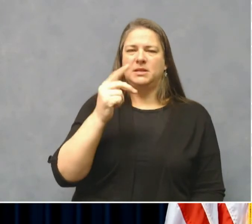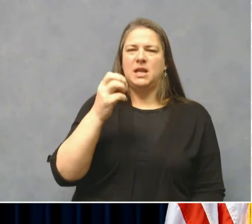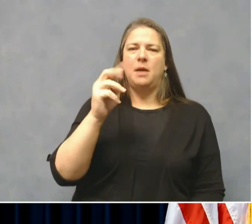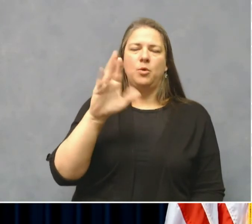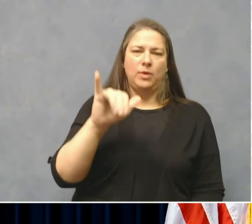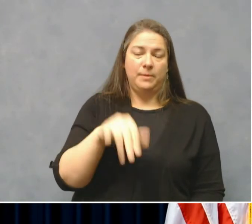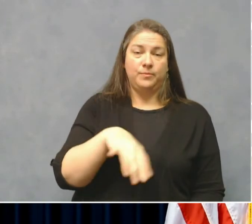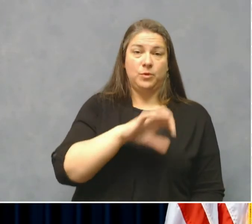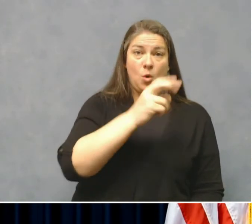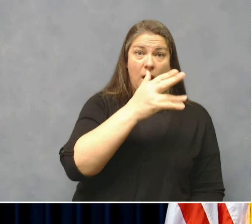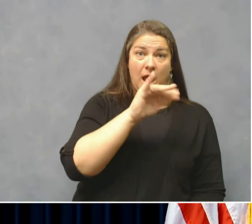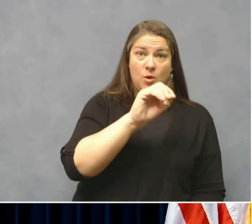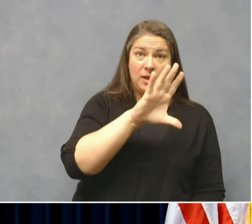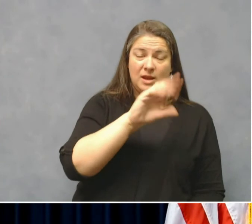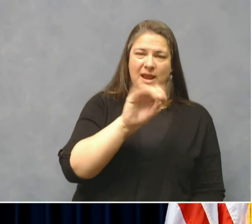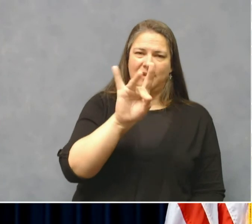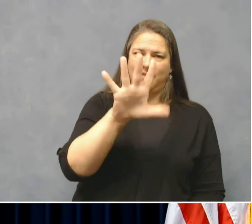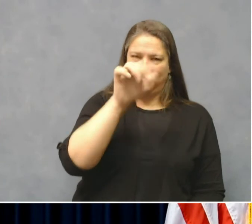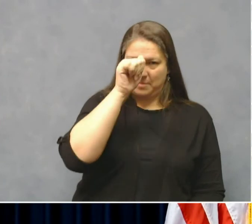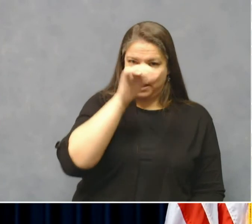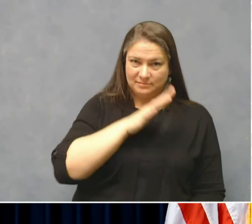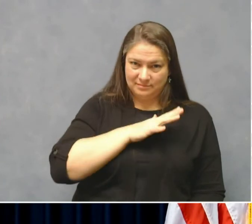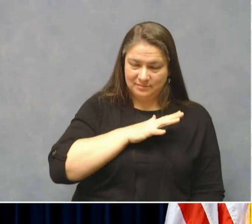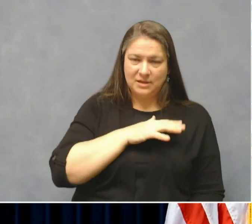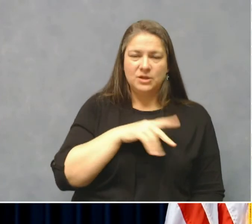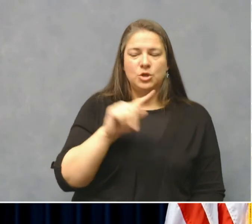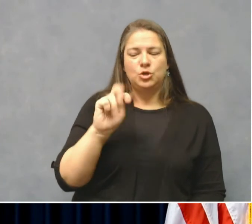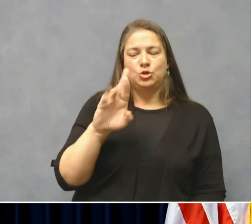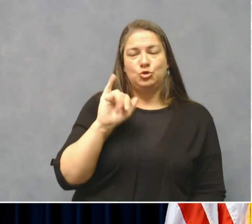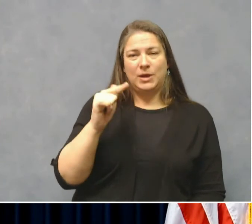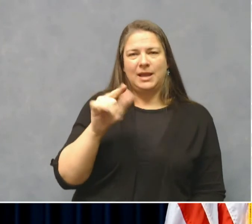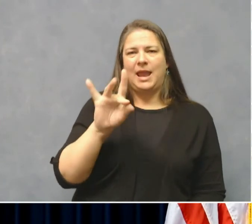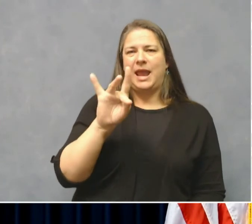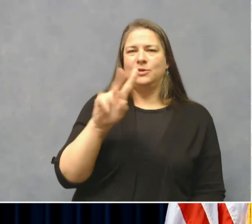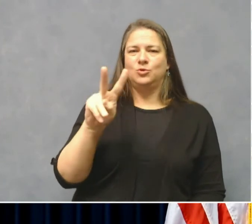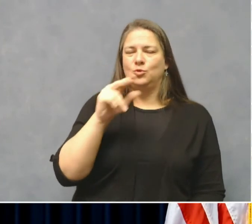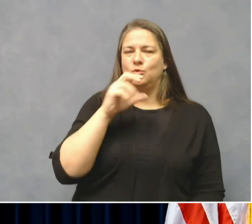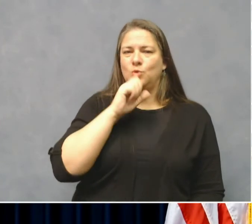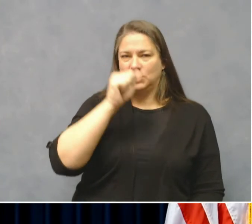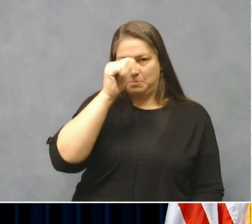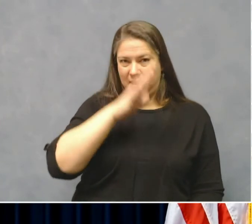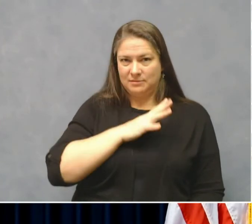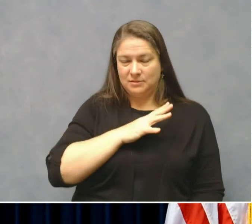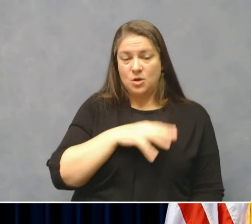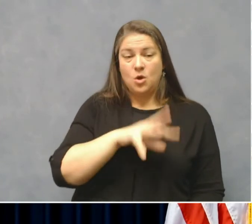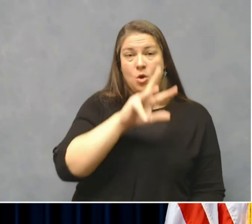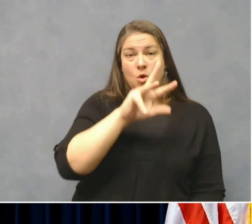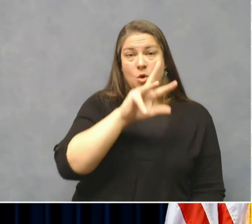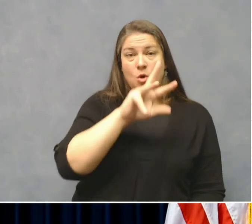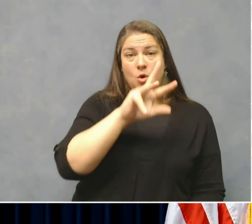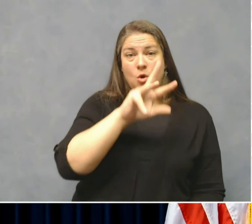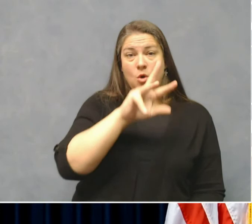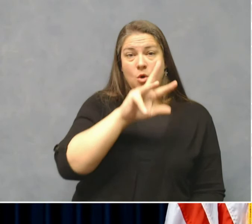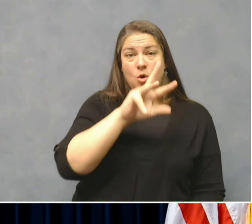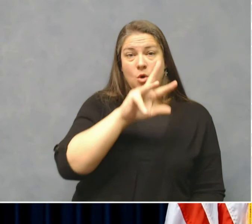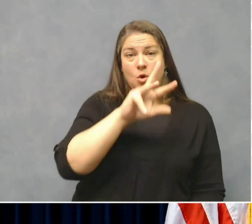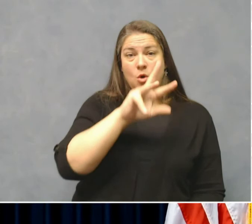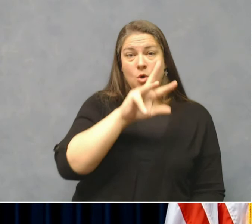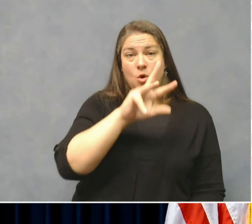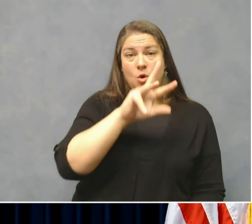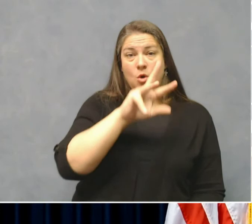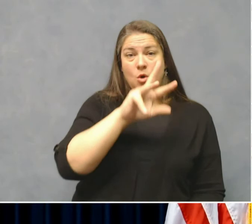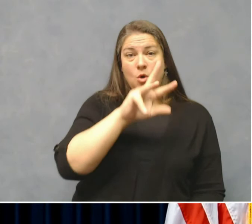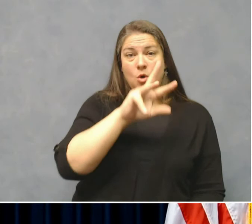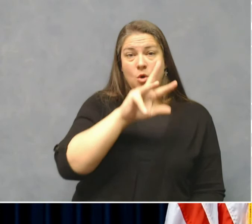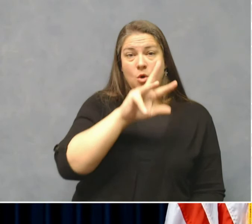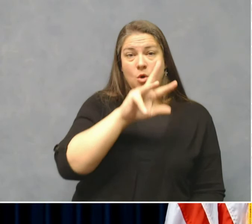an 85-year-old man. In Trigg County, an 82-year-old man. And in Warren County, a 46.